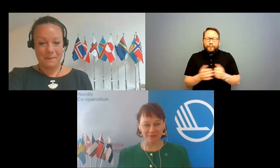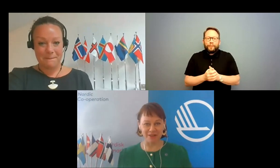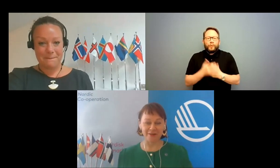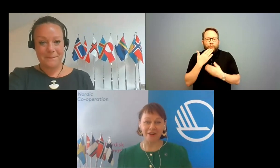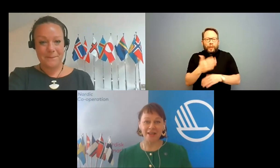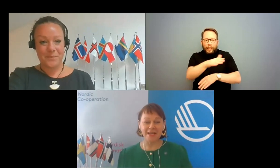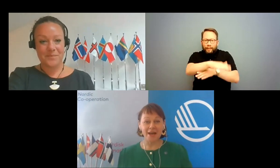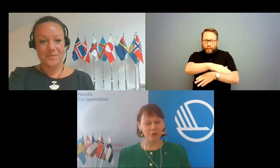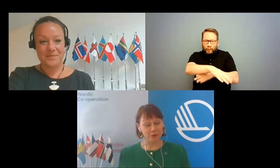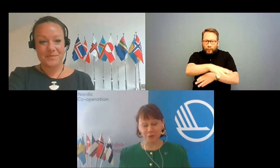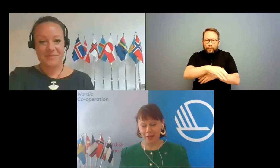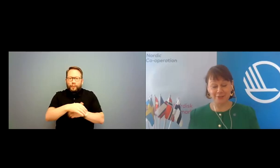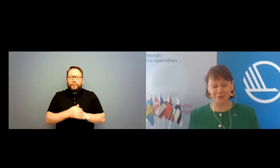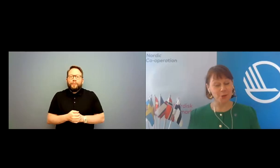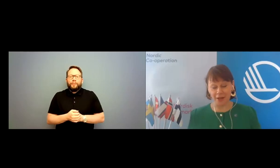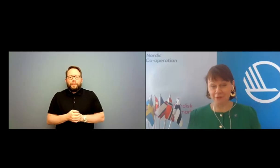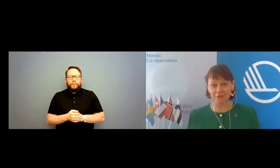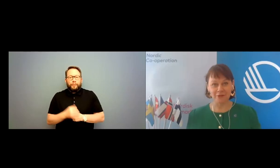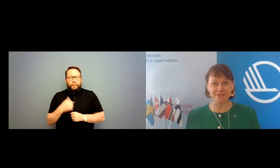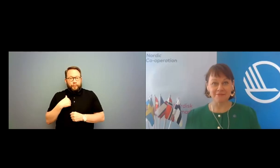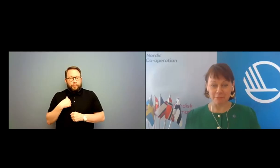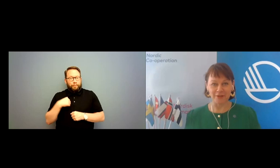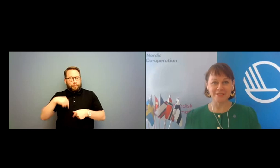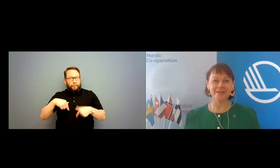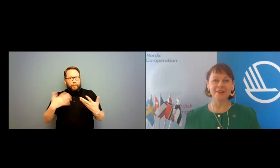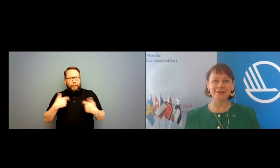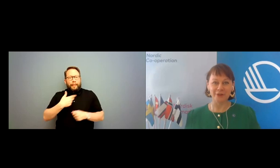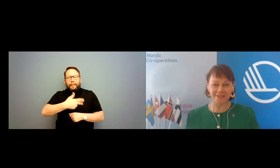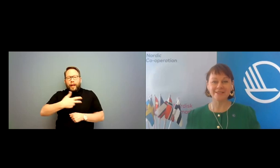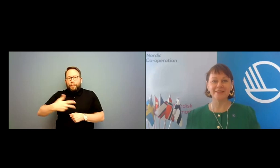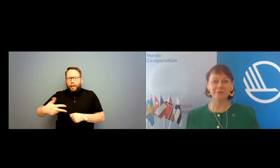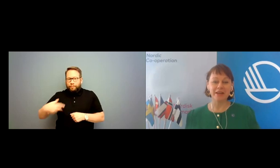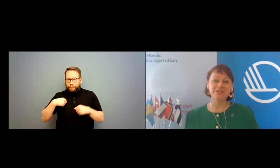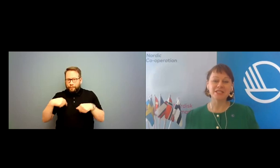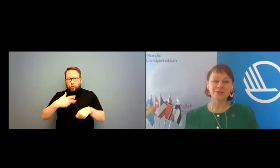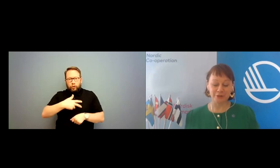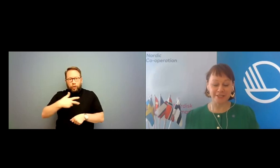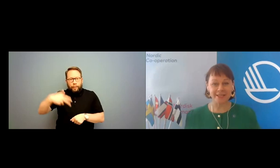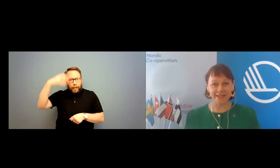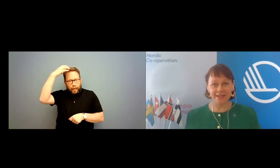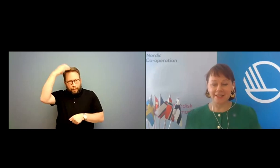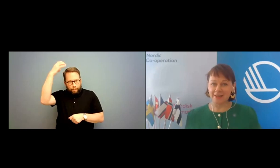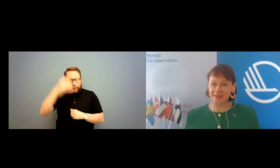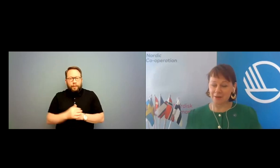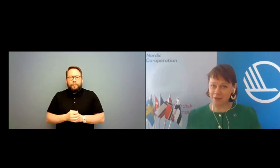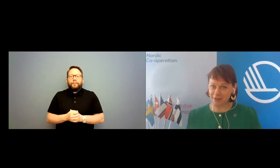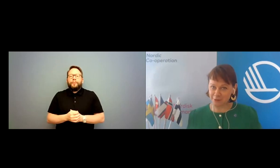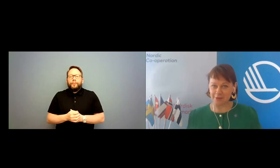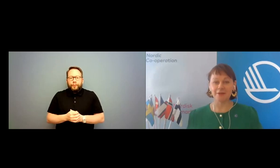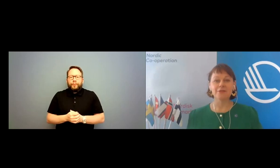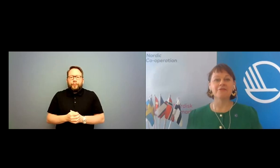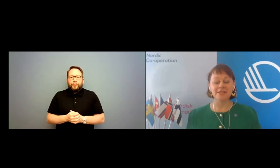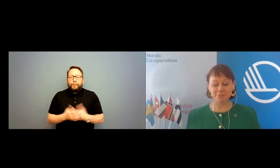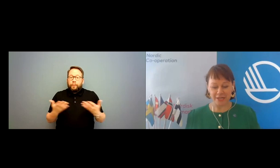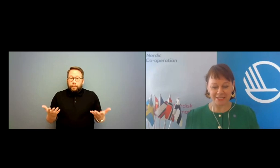this webinar. I would also like to thank for this fabulous joiks we have just heard. And I would like